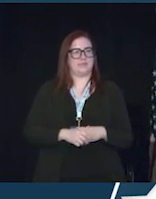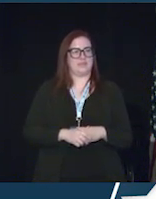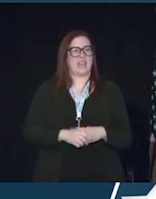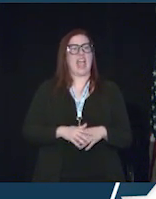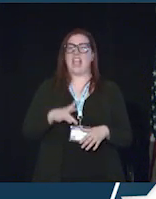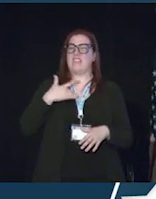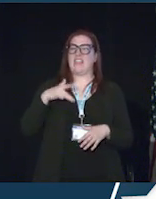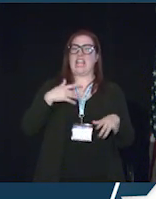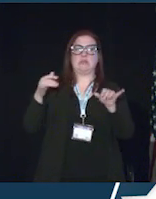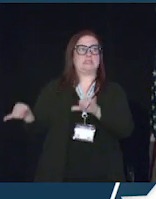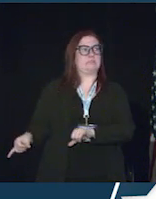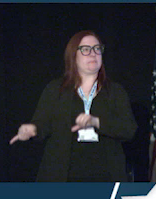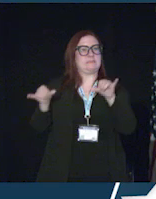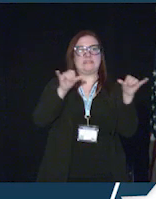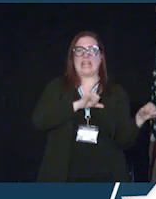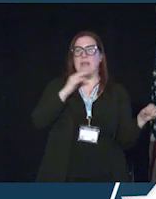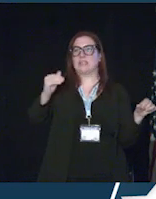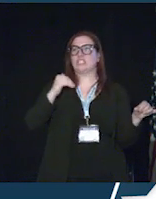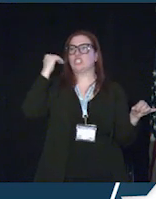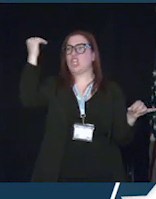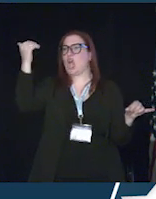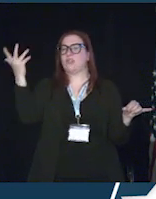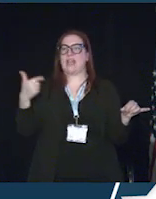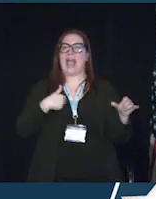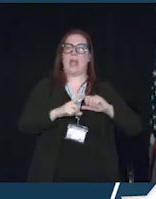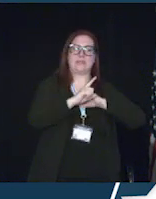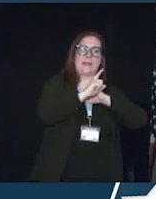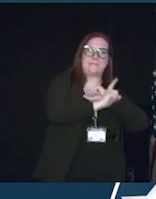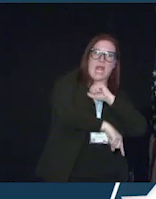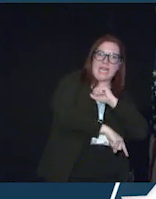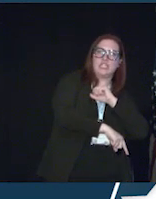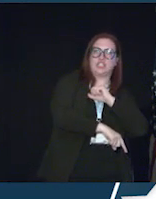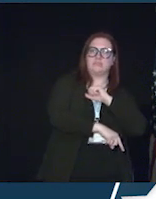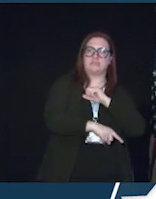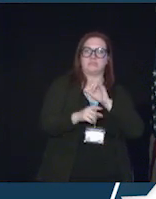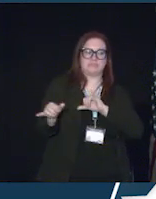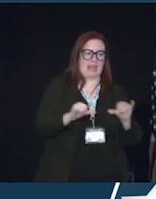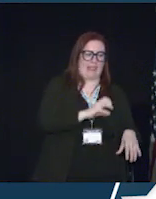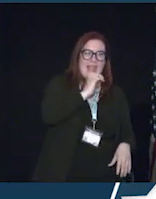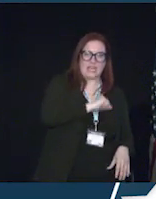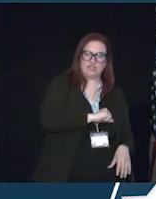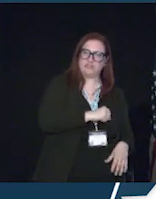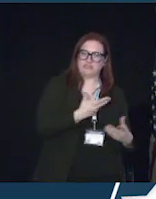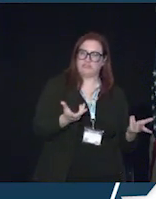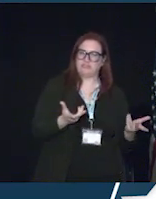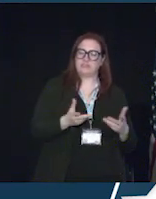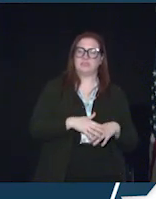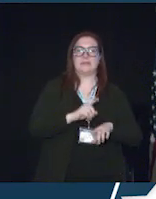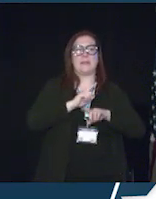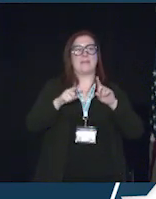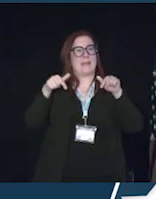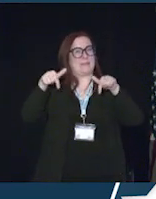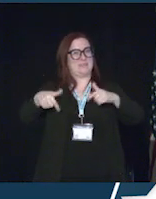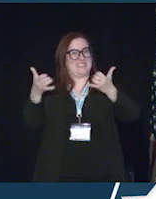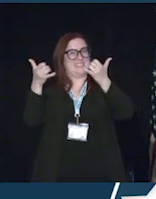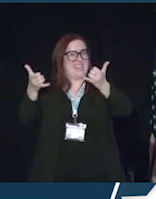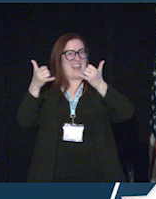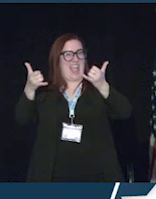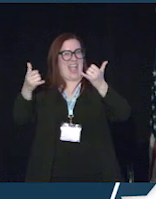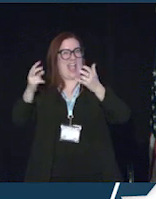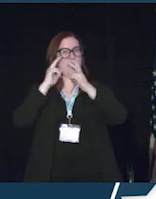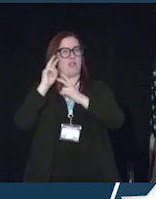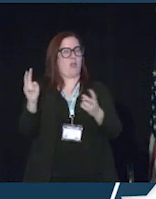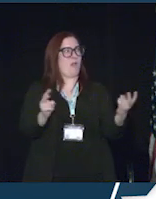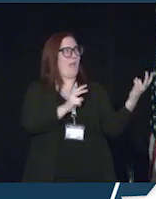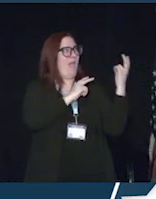child. I got punished, and rightfully so, at that age. But I wouldn't be where I am today or the